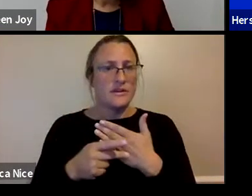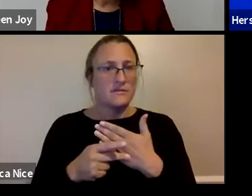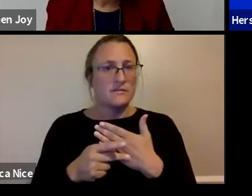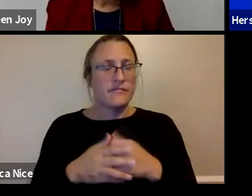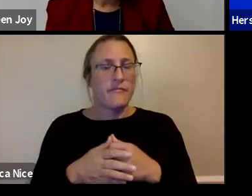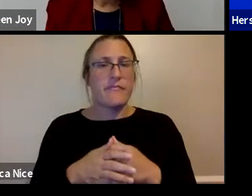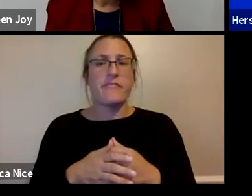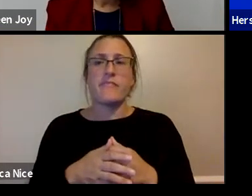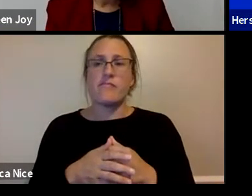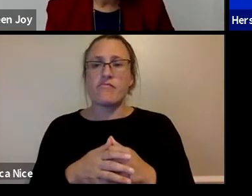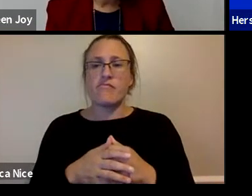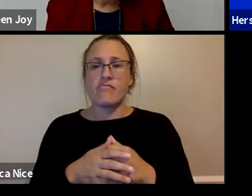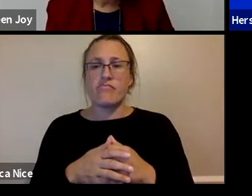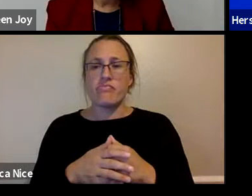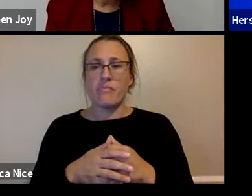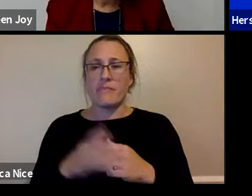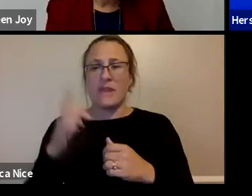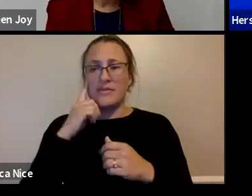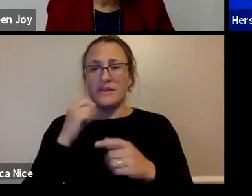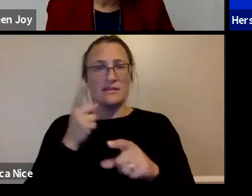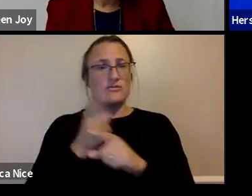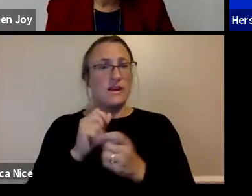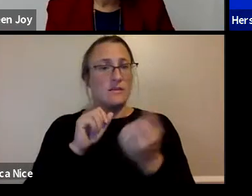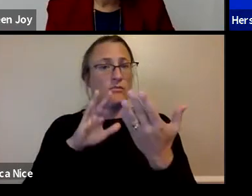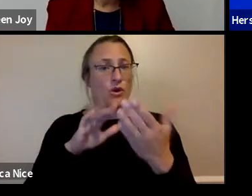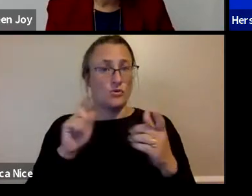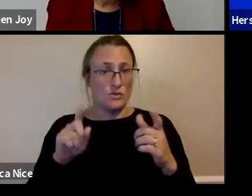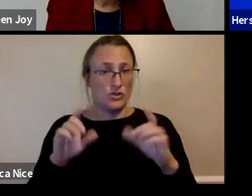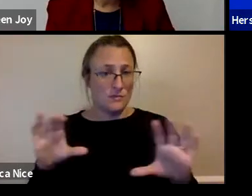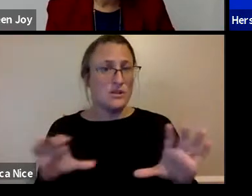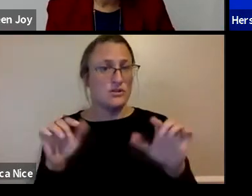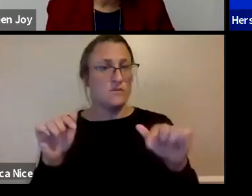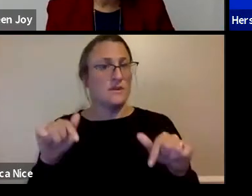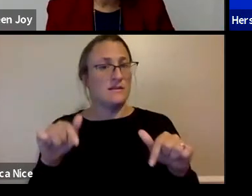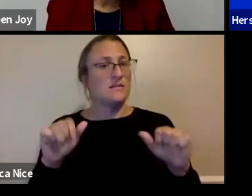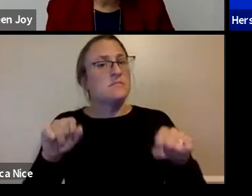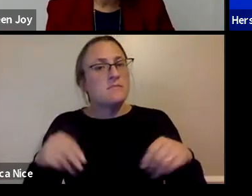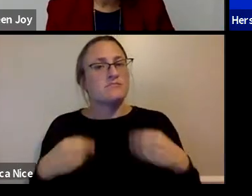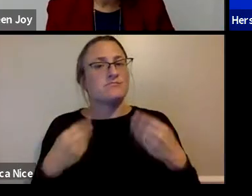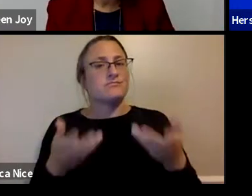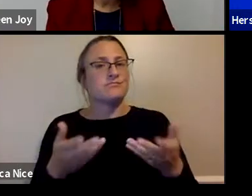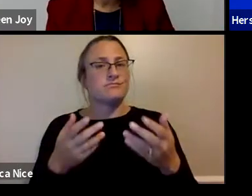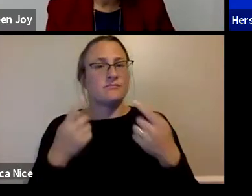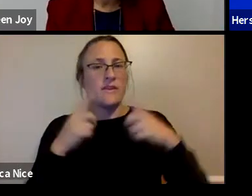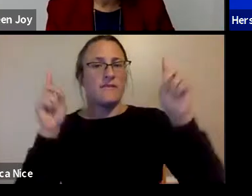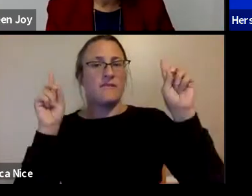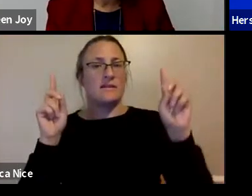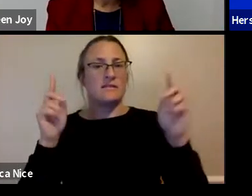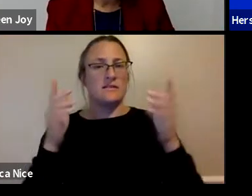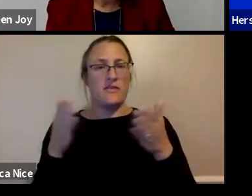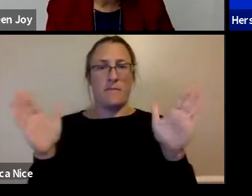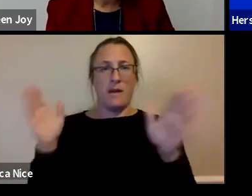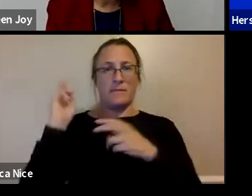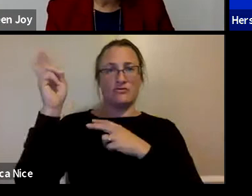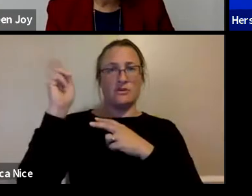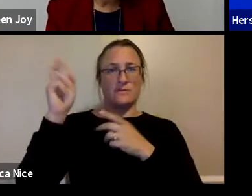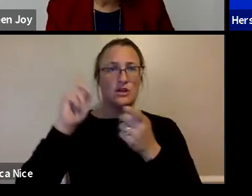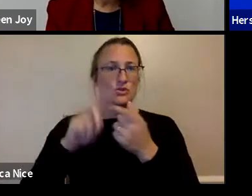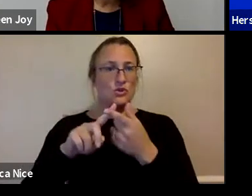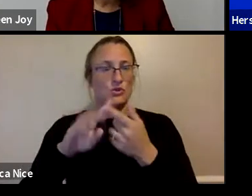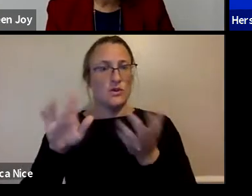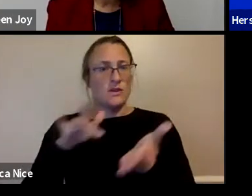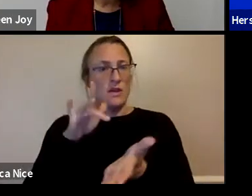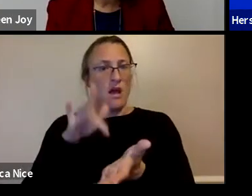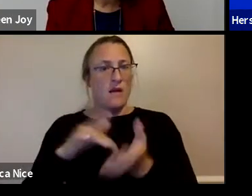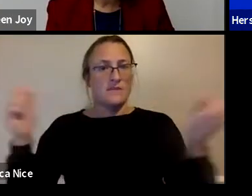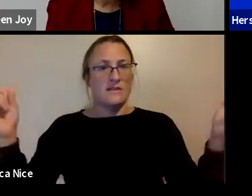it's the way to go and what we should be doing to provide effective public transportation to our hubs of